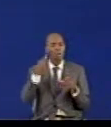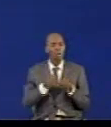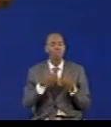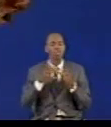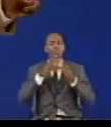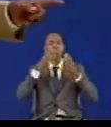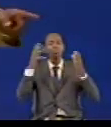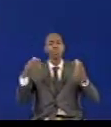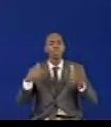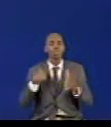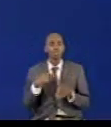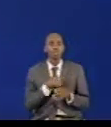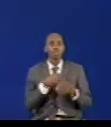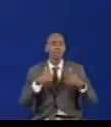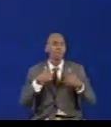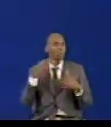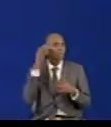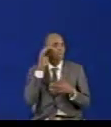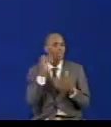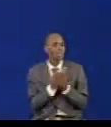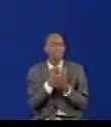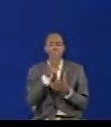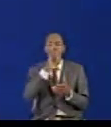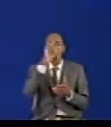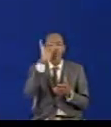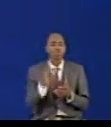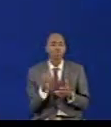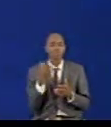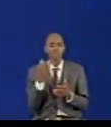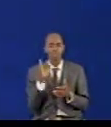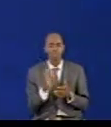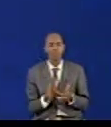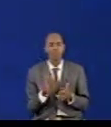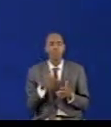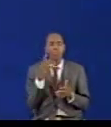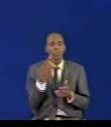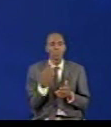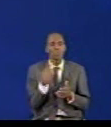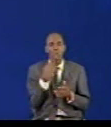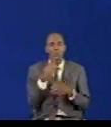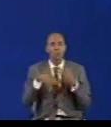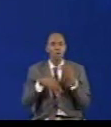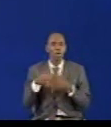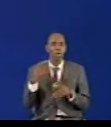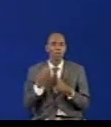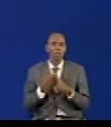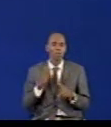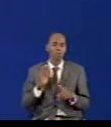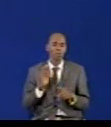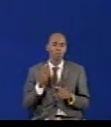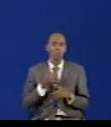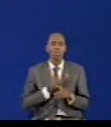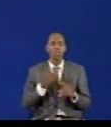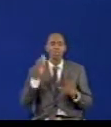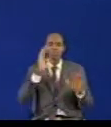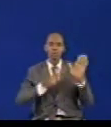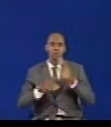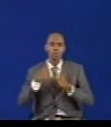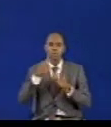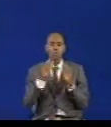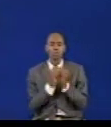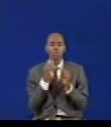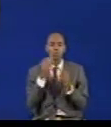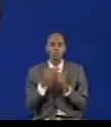heard that certain which went out from us have troubled you with words, subverting your